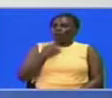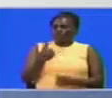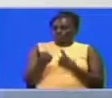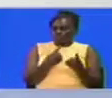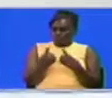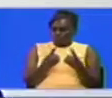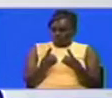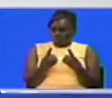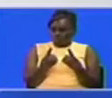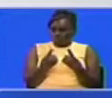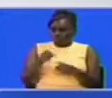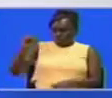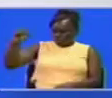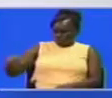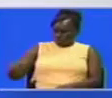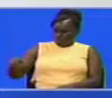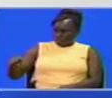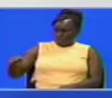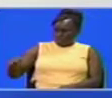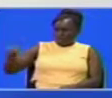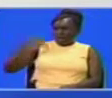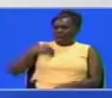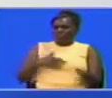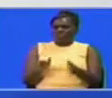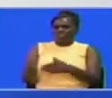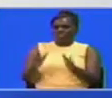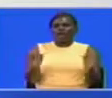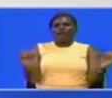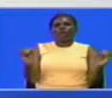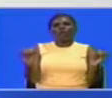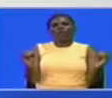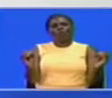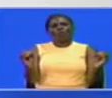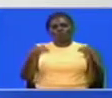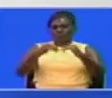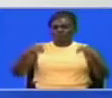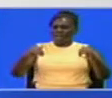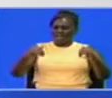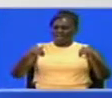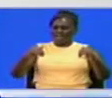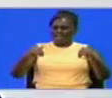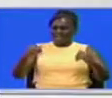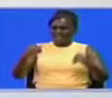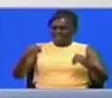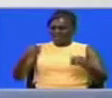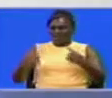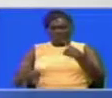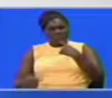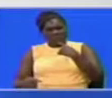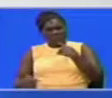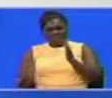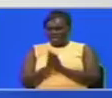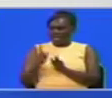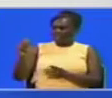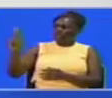Baringo North and Baringo South. We don't have a river separating the Pokot people and the